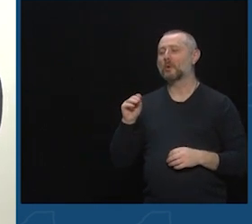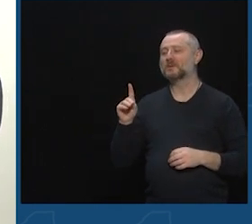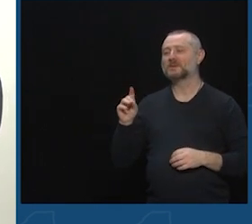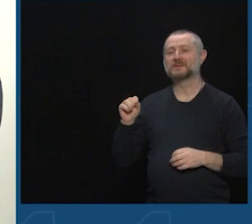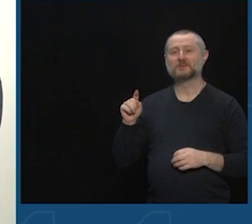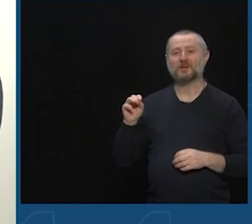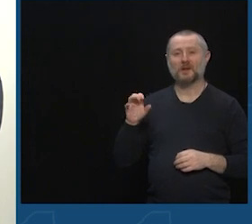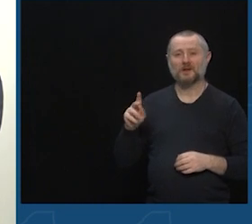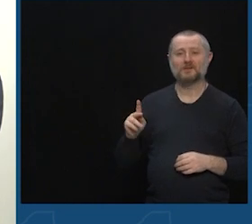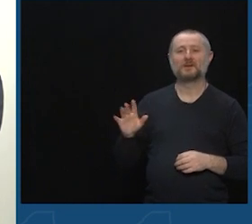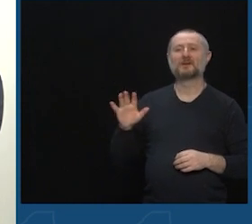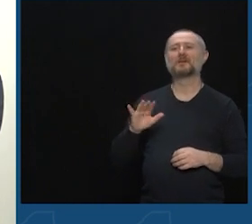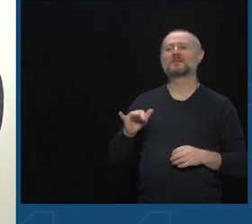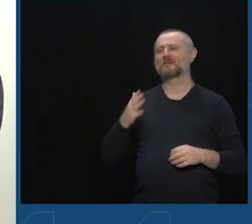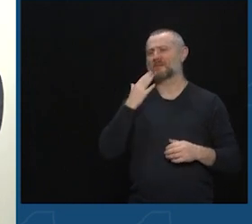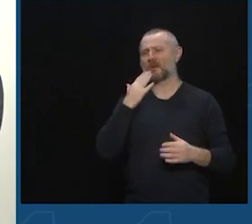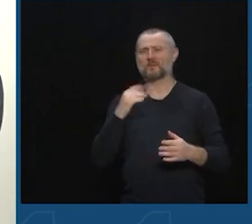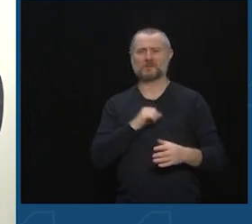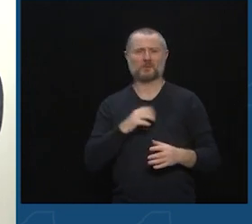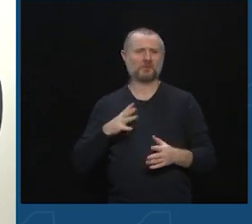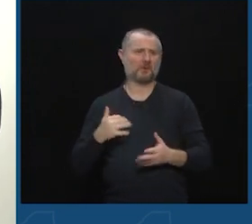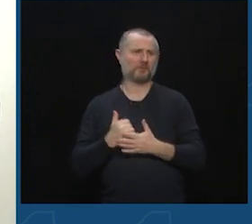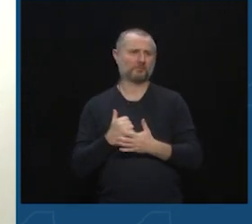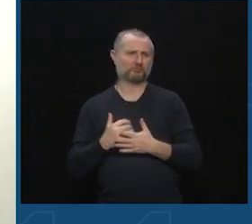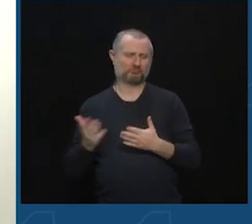and thank you very much. And come on up.